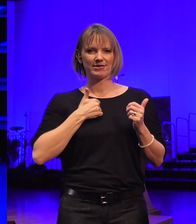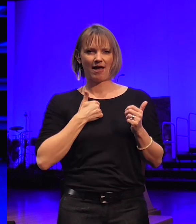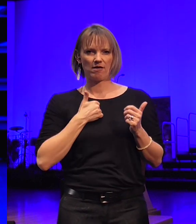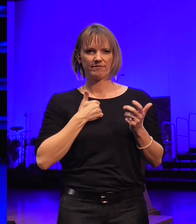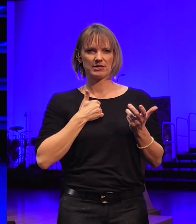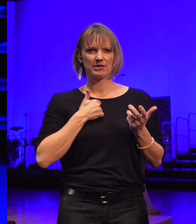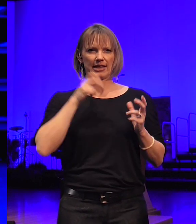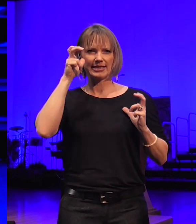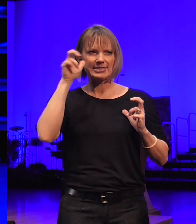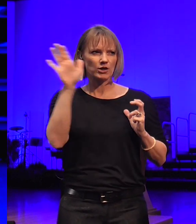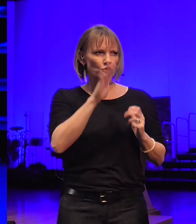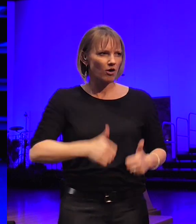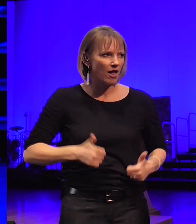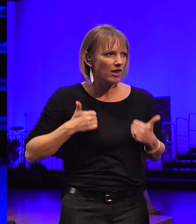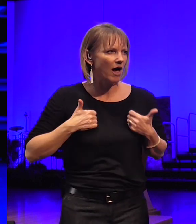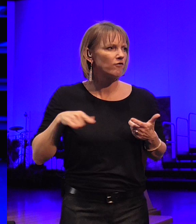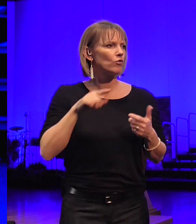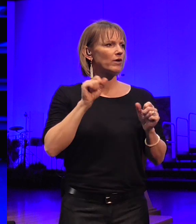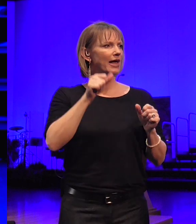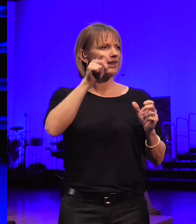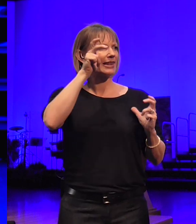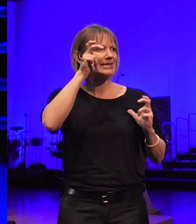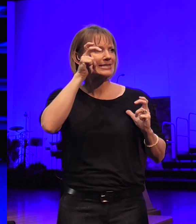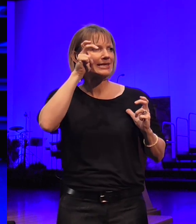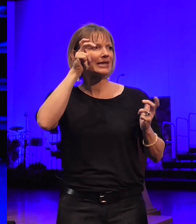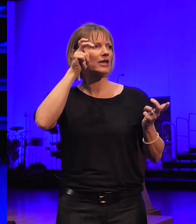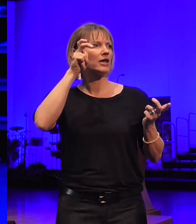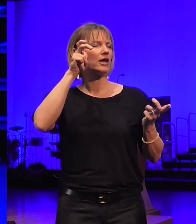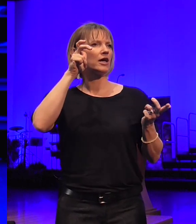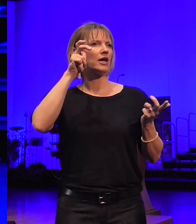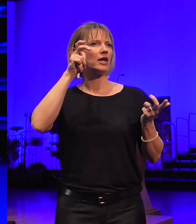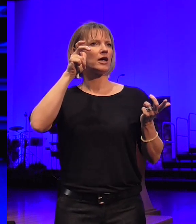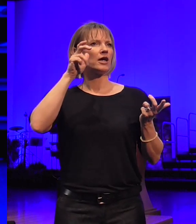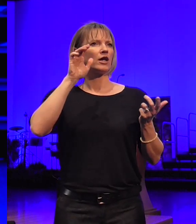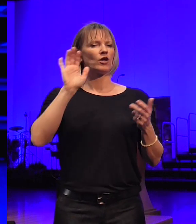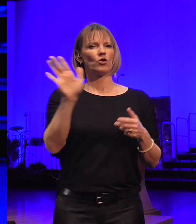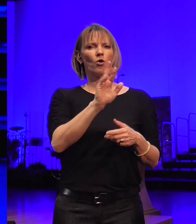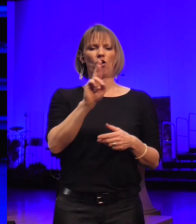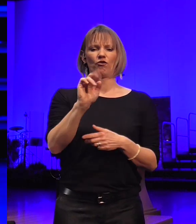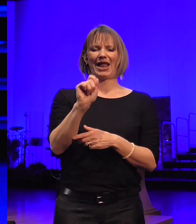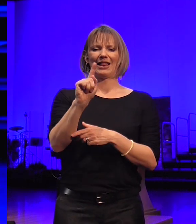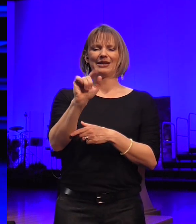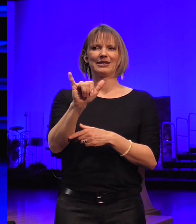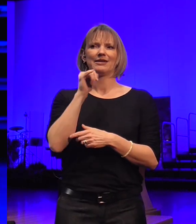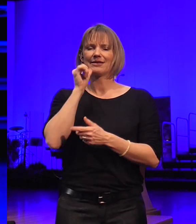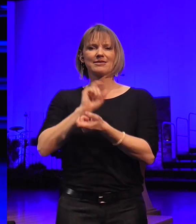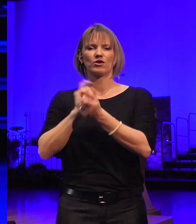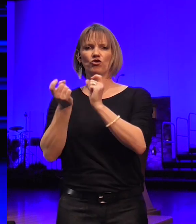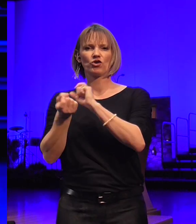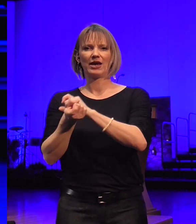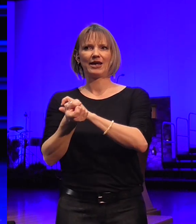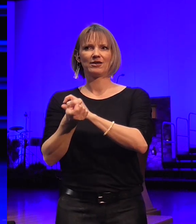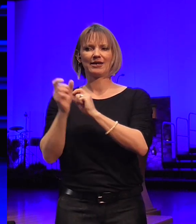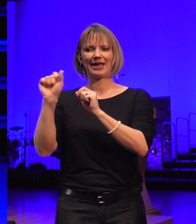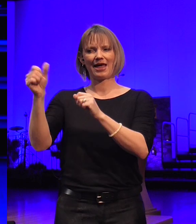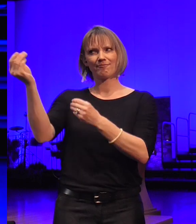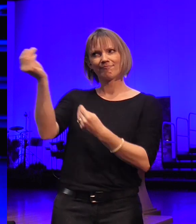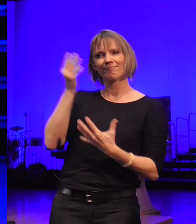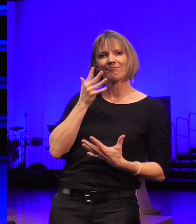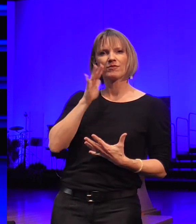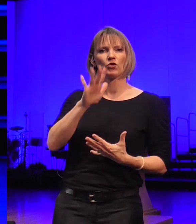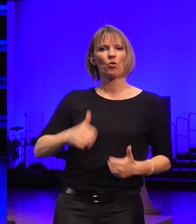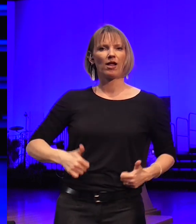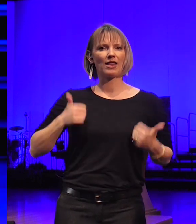life, that you can listen to that changeless reality that can inform your